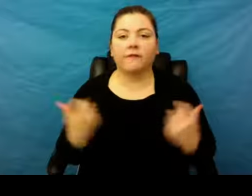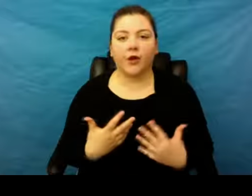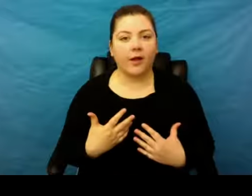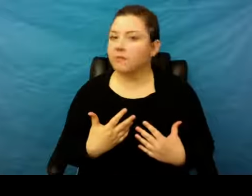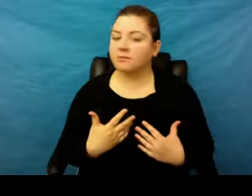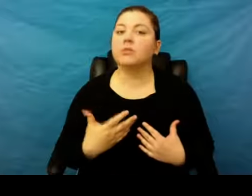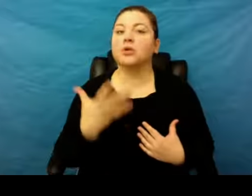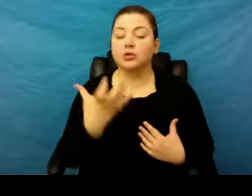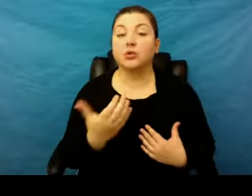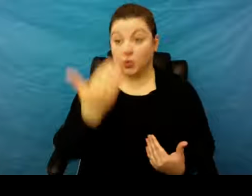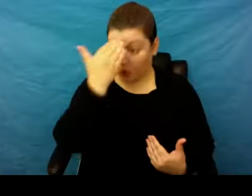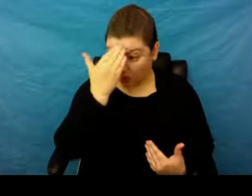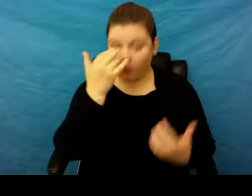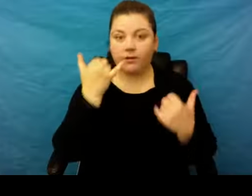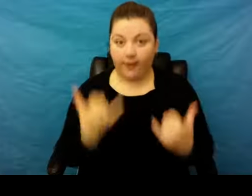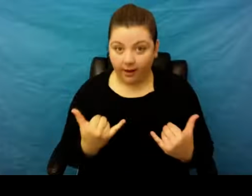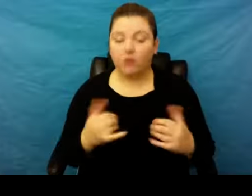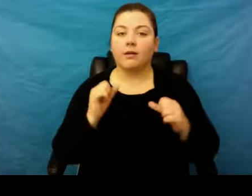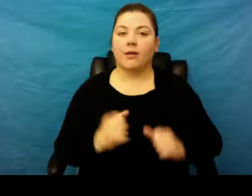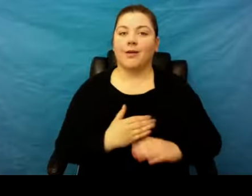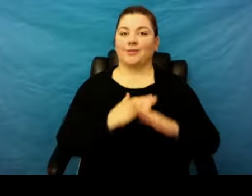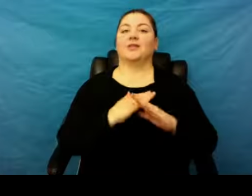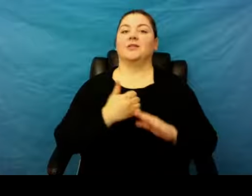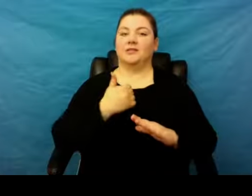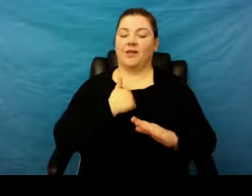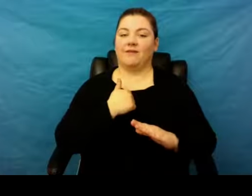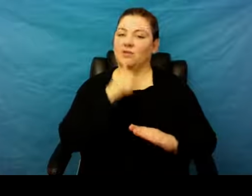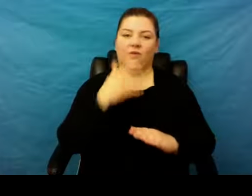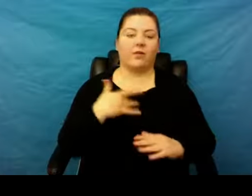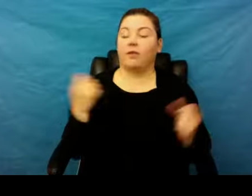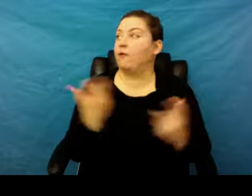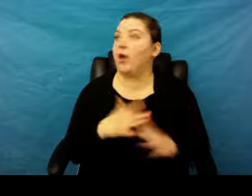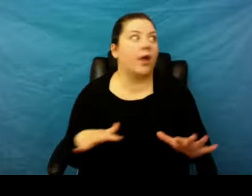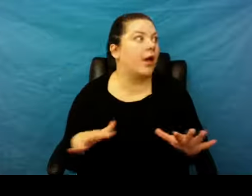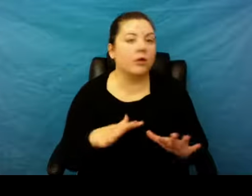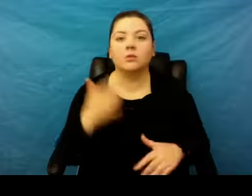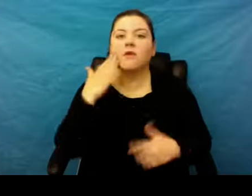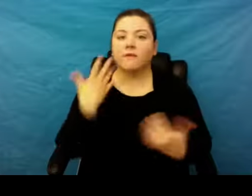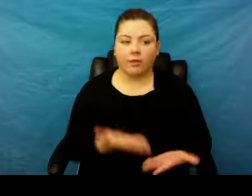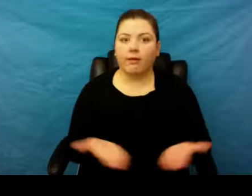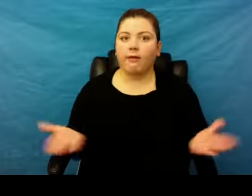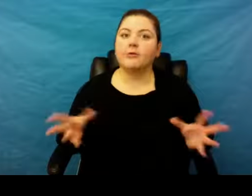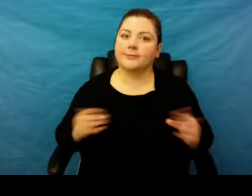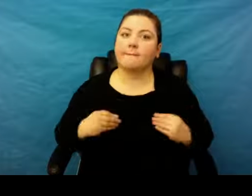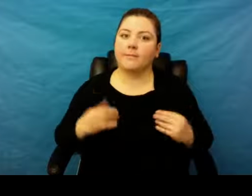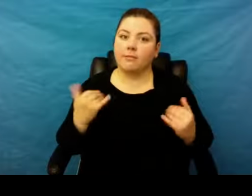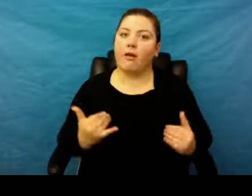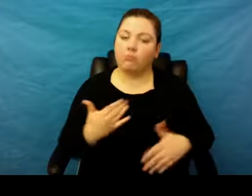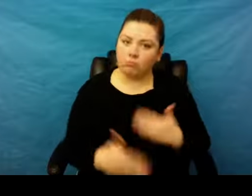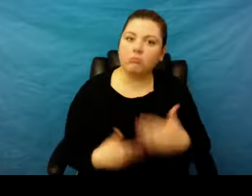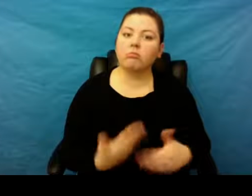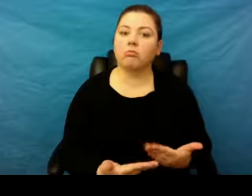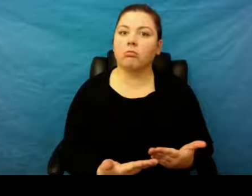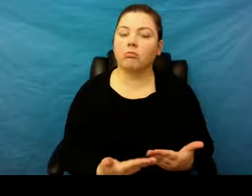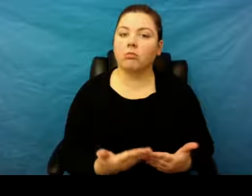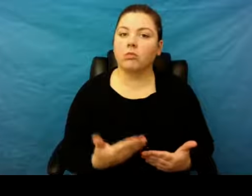can then take the steps that I'm talking about and not be scared. So the first step, which I think is incredibly clear, is